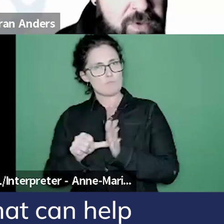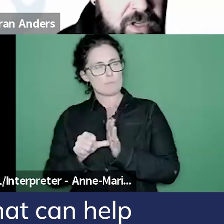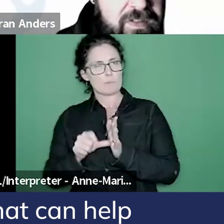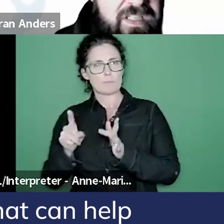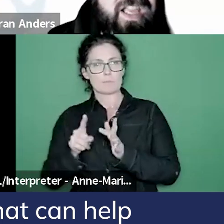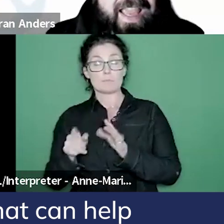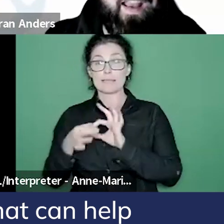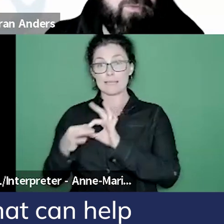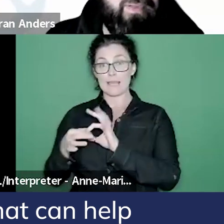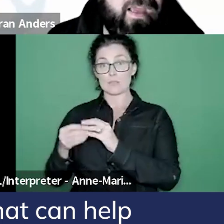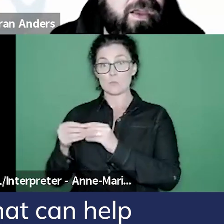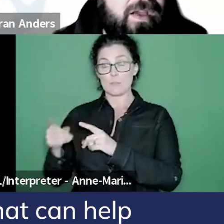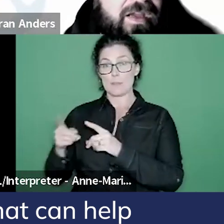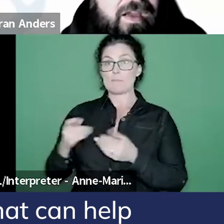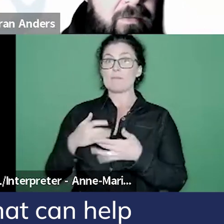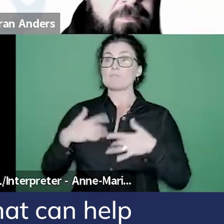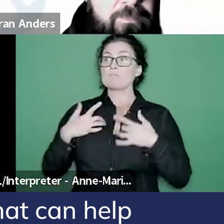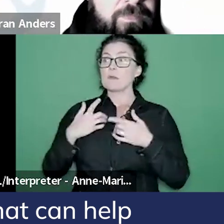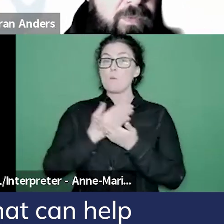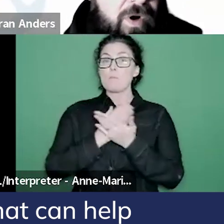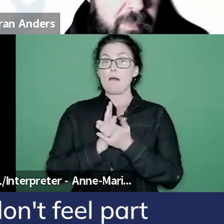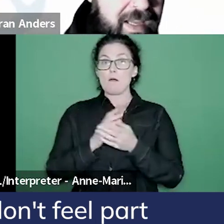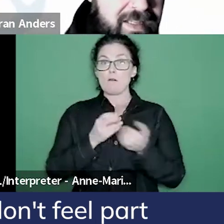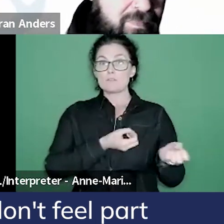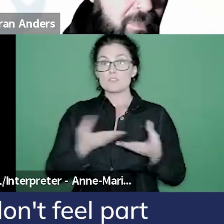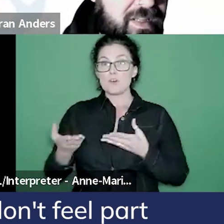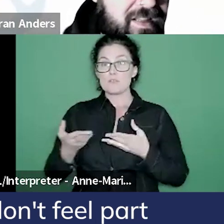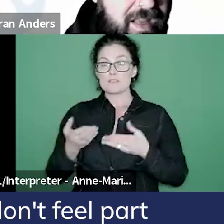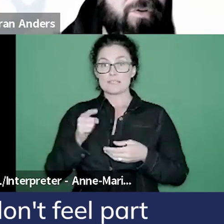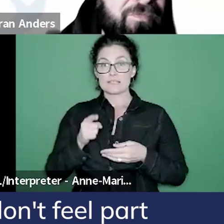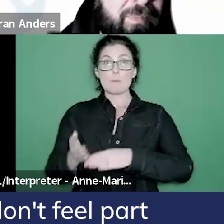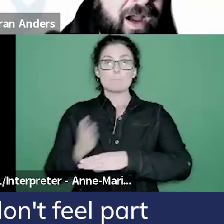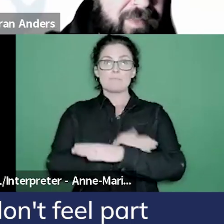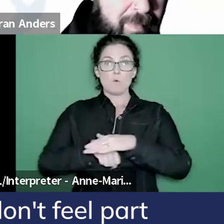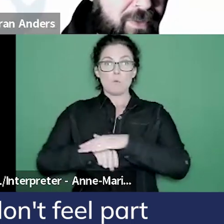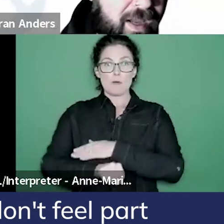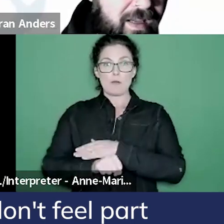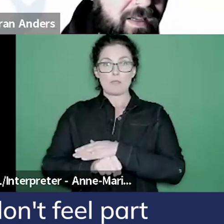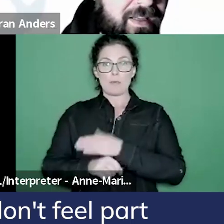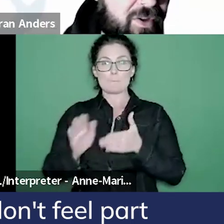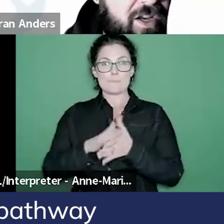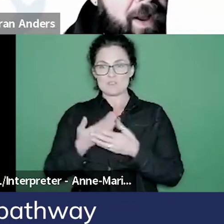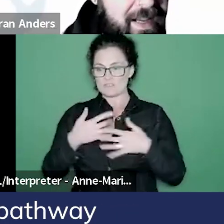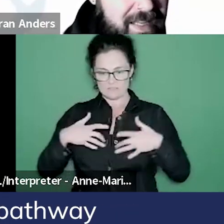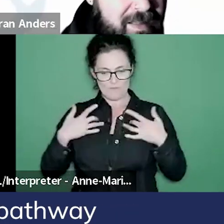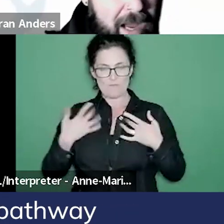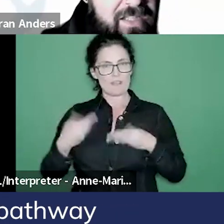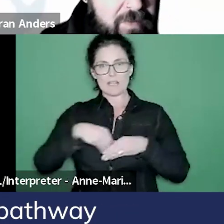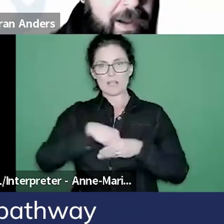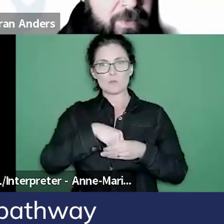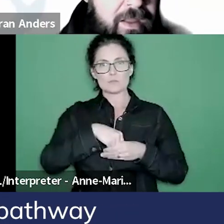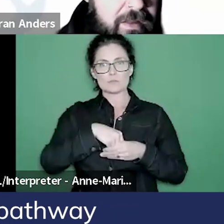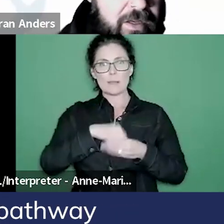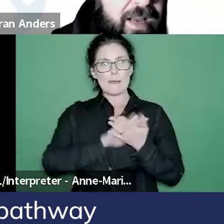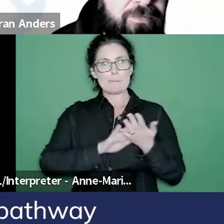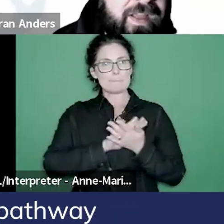feel part of those services that can help later. One of the biggest problems is that they don't feel part of that pathway, so they don't access the